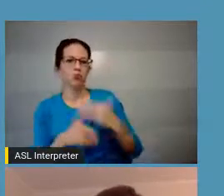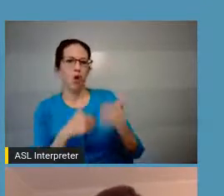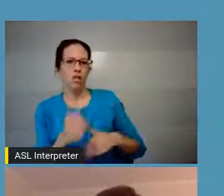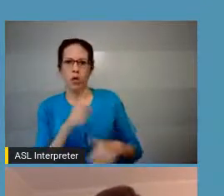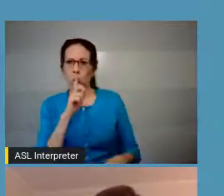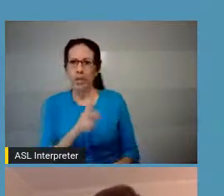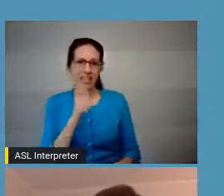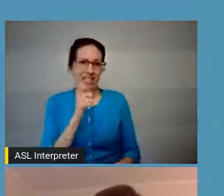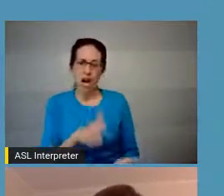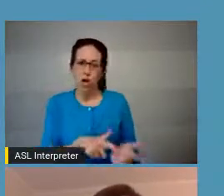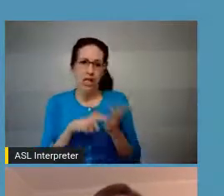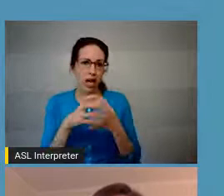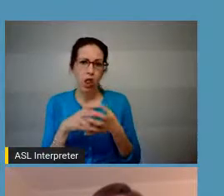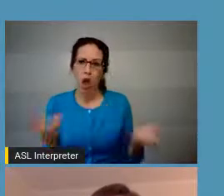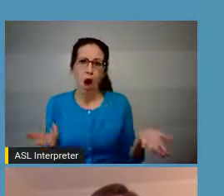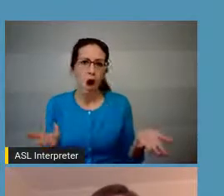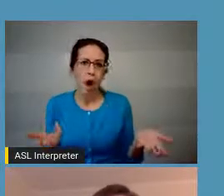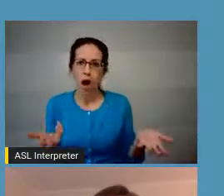lot of